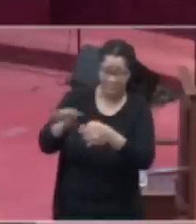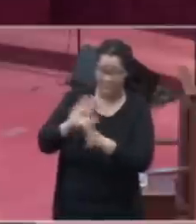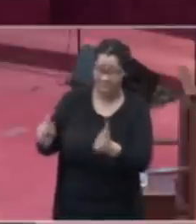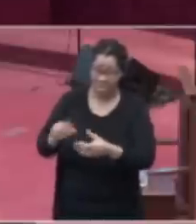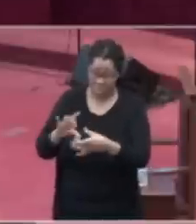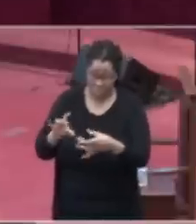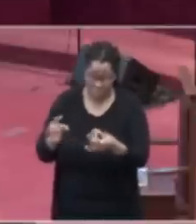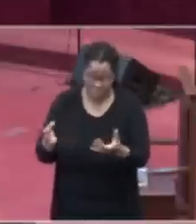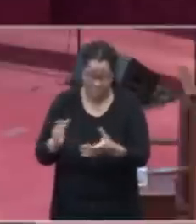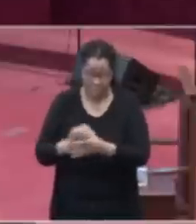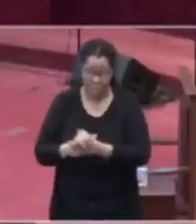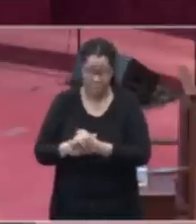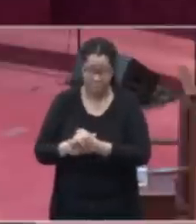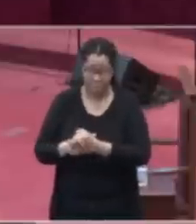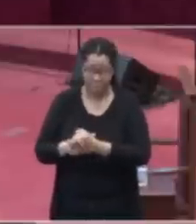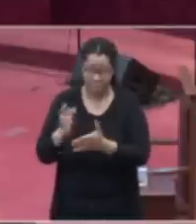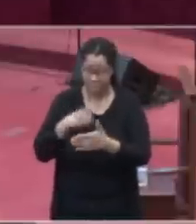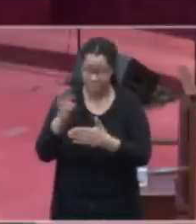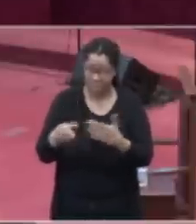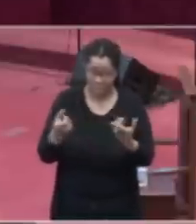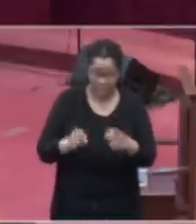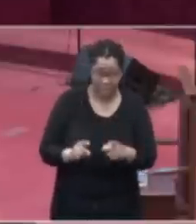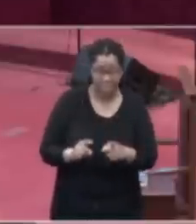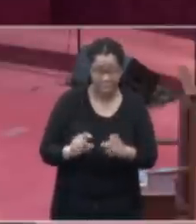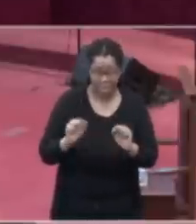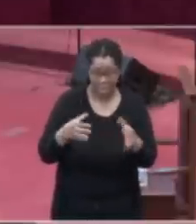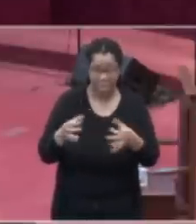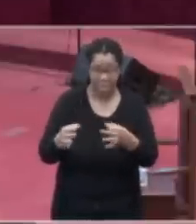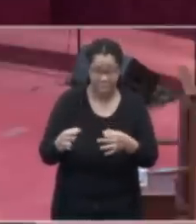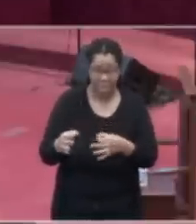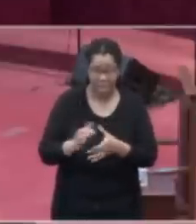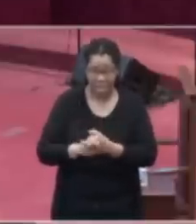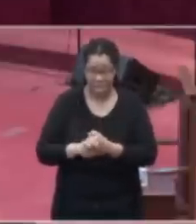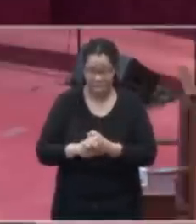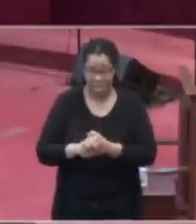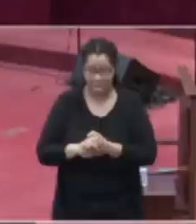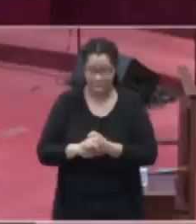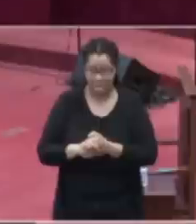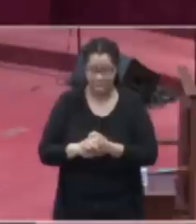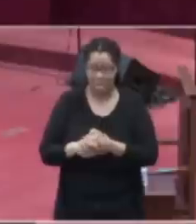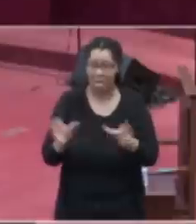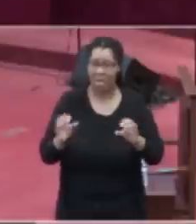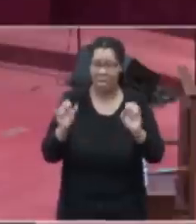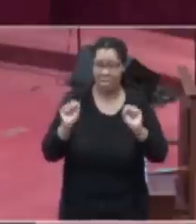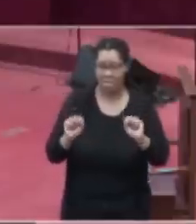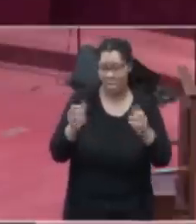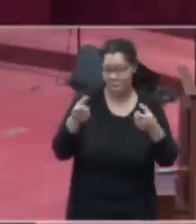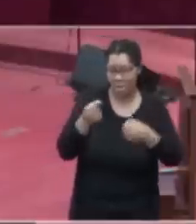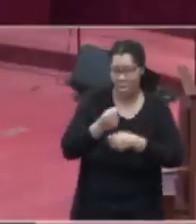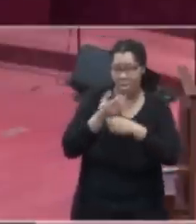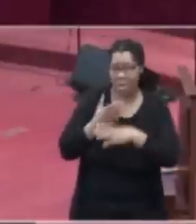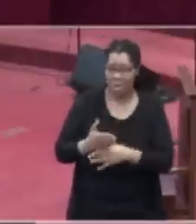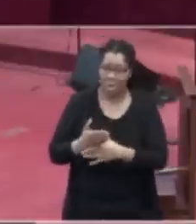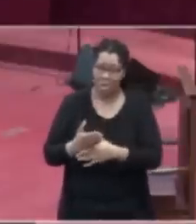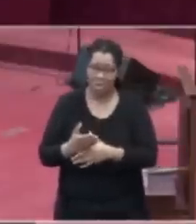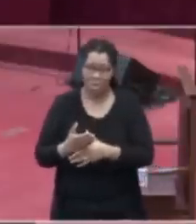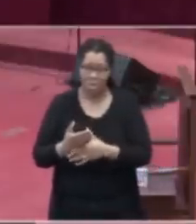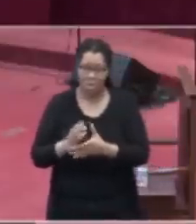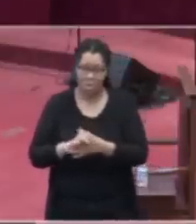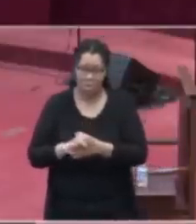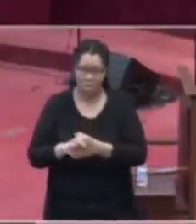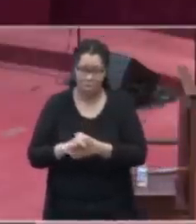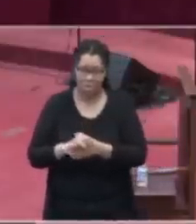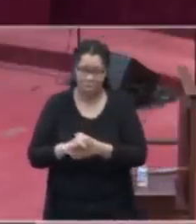here's about how my life was probably going to look. And you can't let anything make you consider negotiating